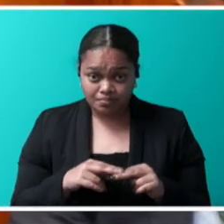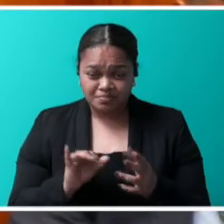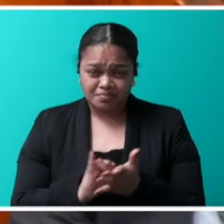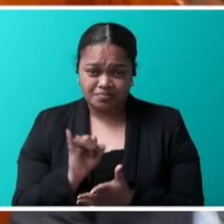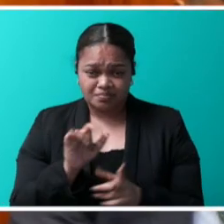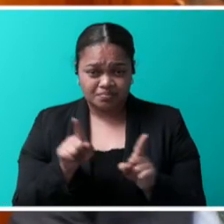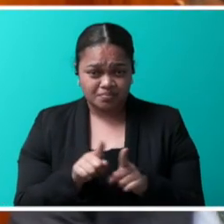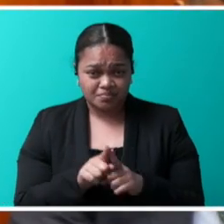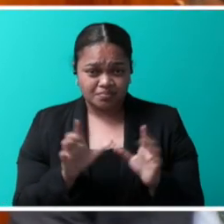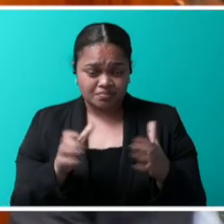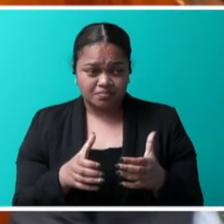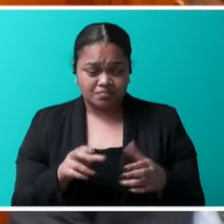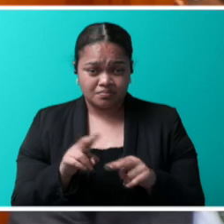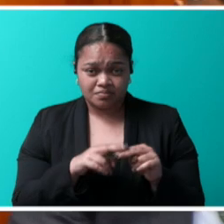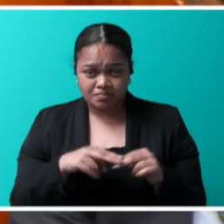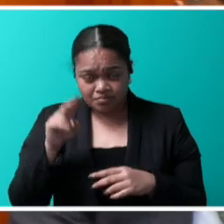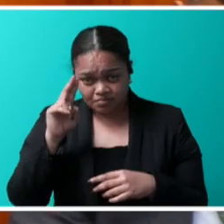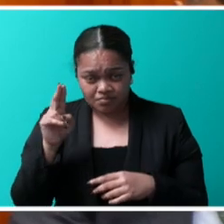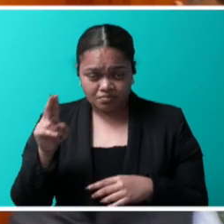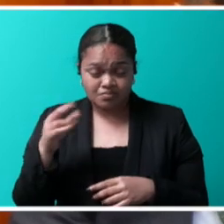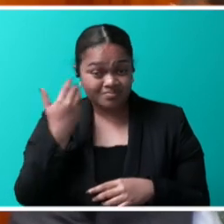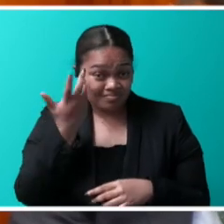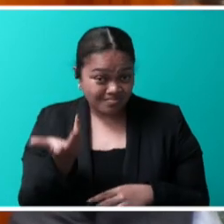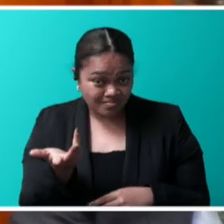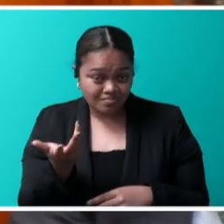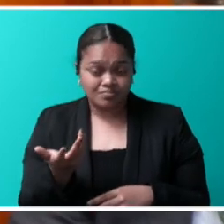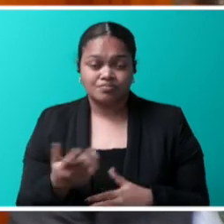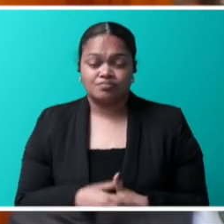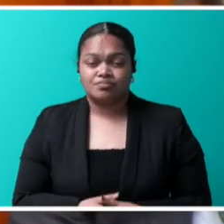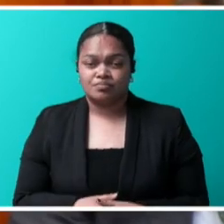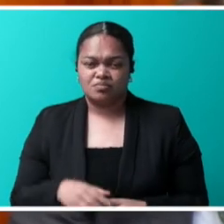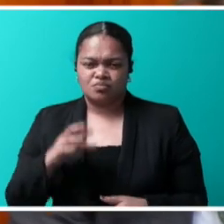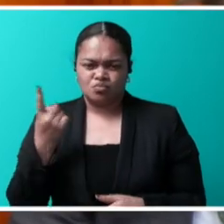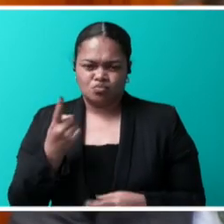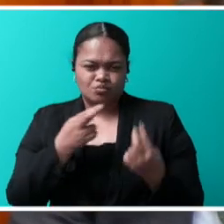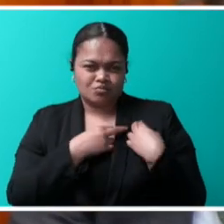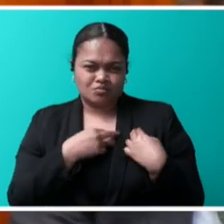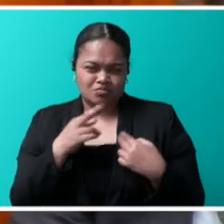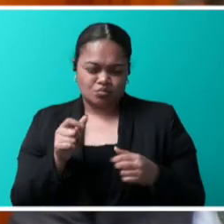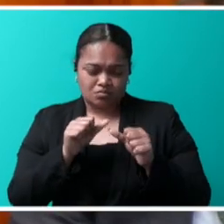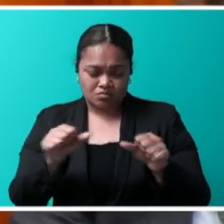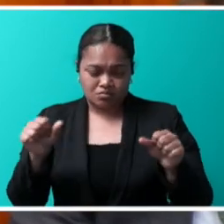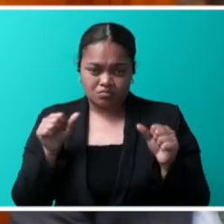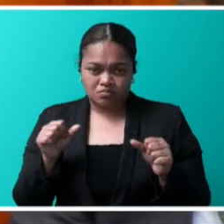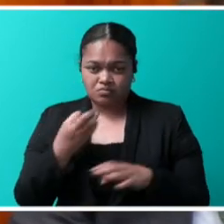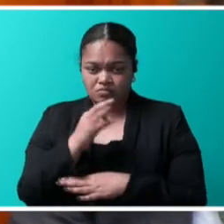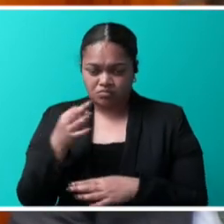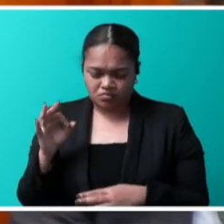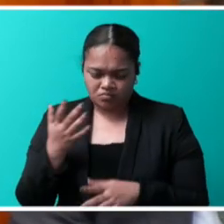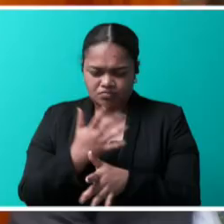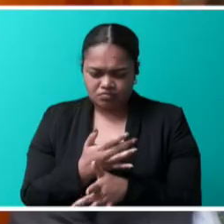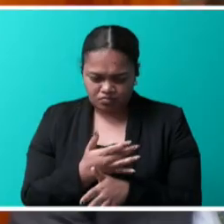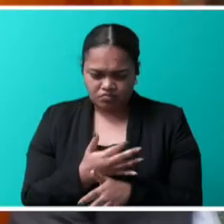as the Fiji National University, particularly the College of Agriculture, Fisheries and Forest, the Ministry of Fisheries and